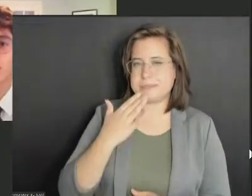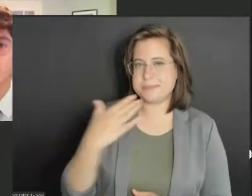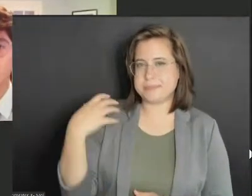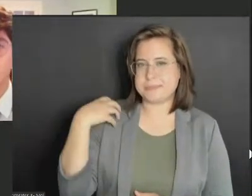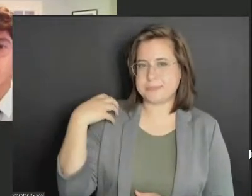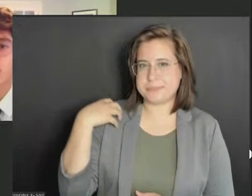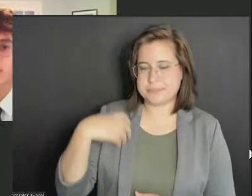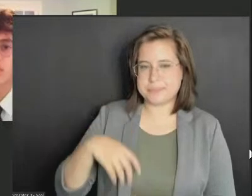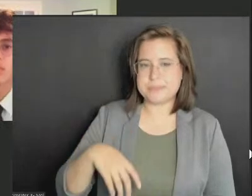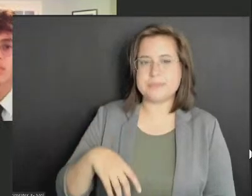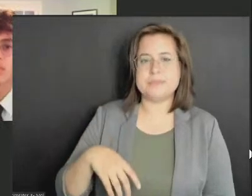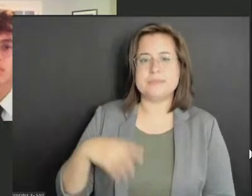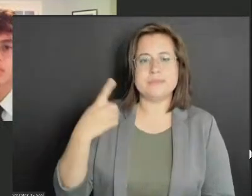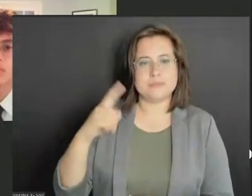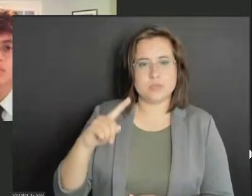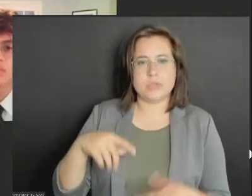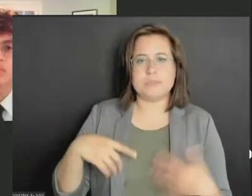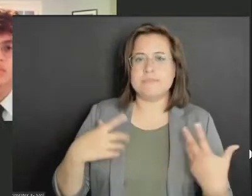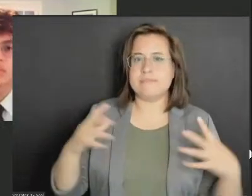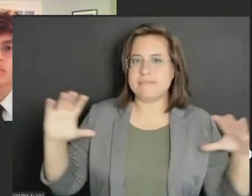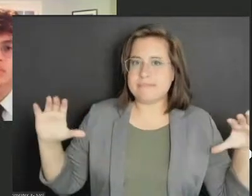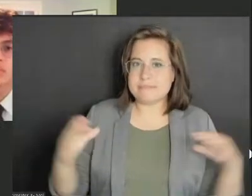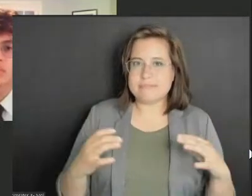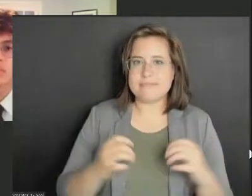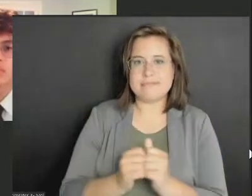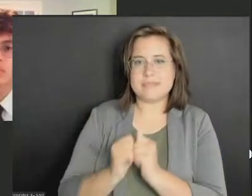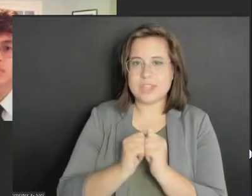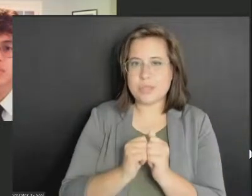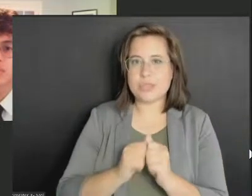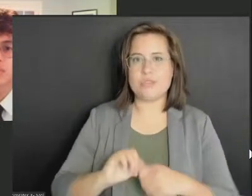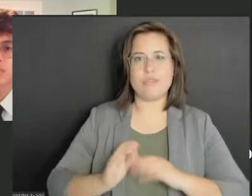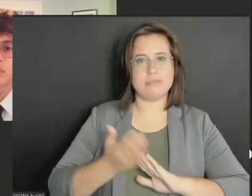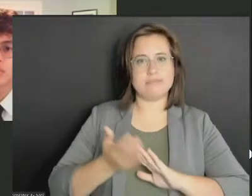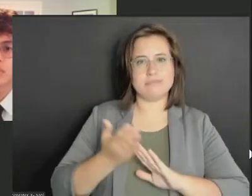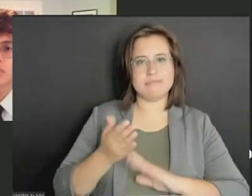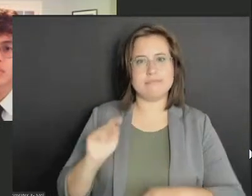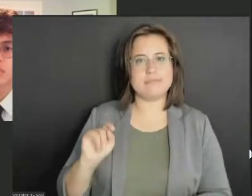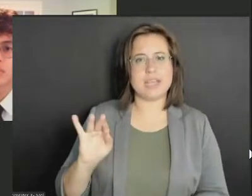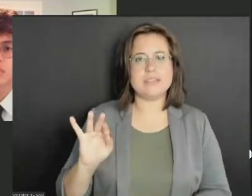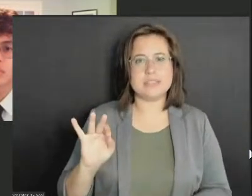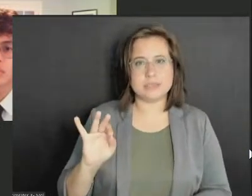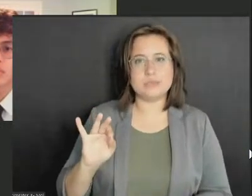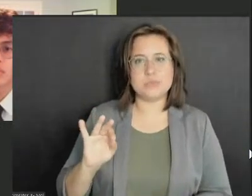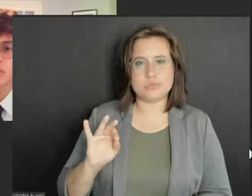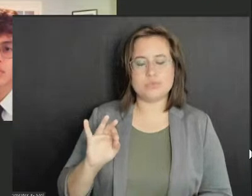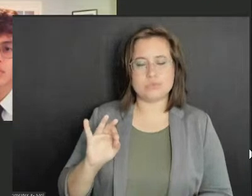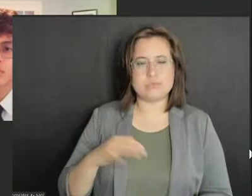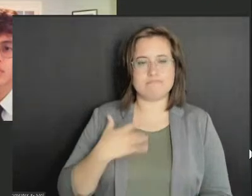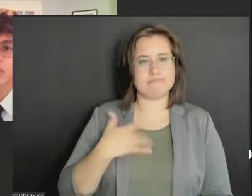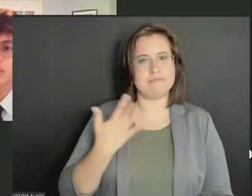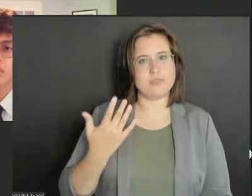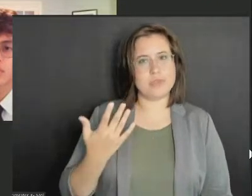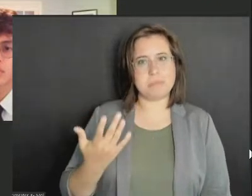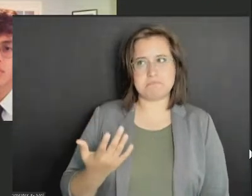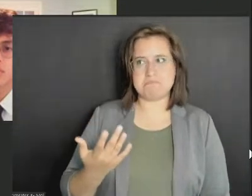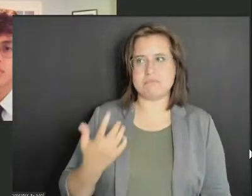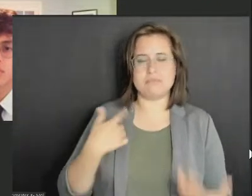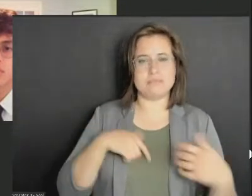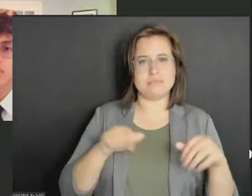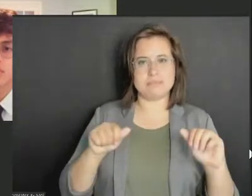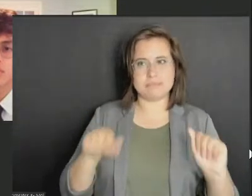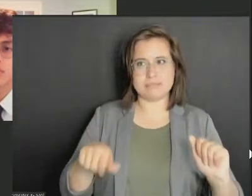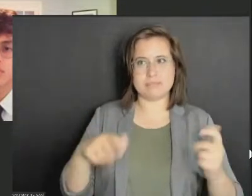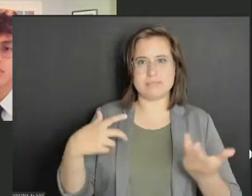for bringing us all together and running this task force in a way that gives us all a place to learn and